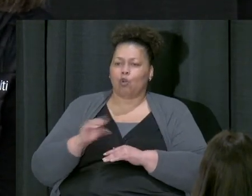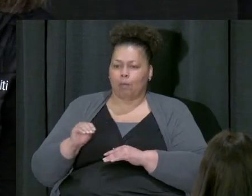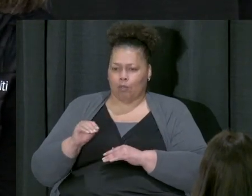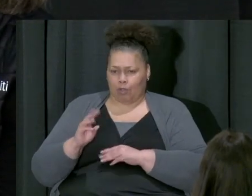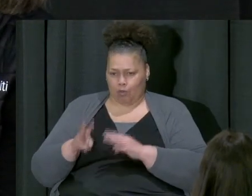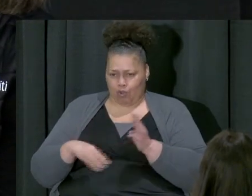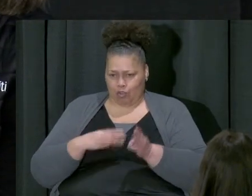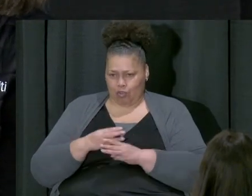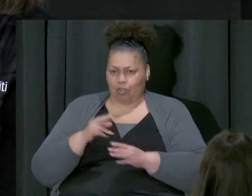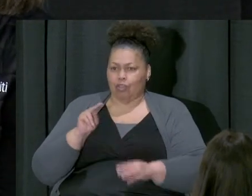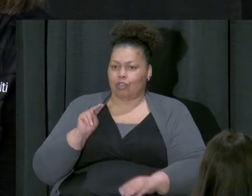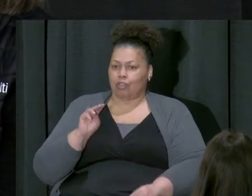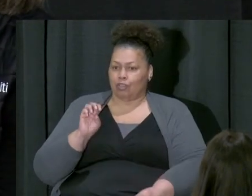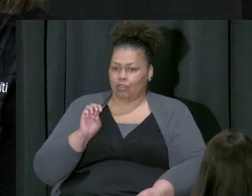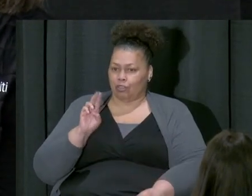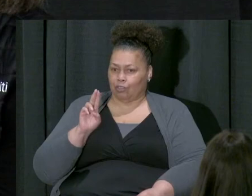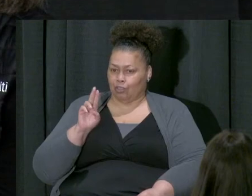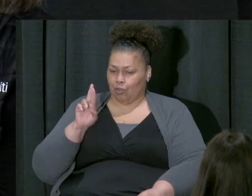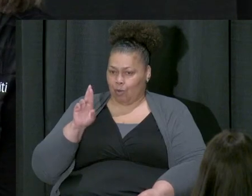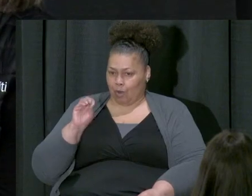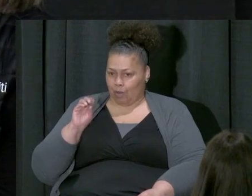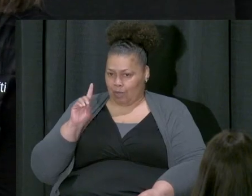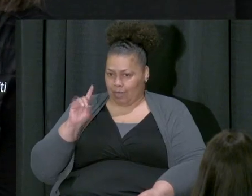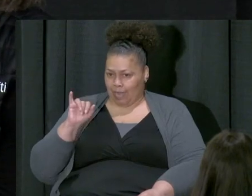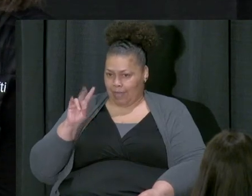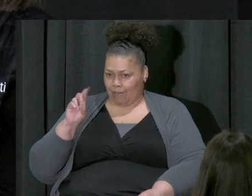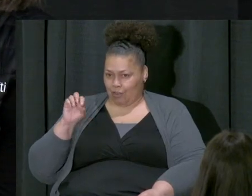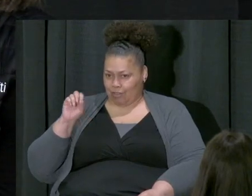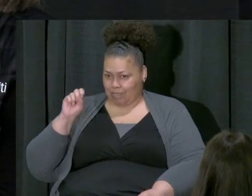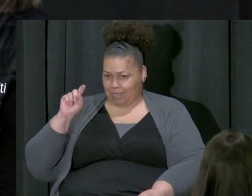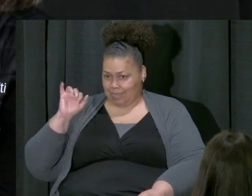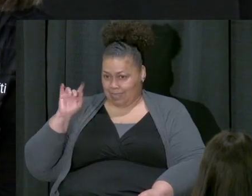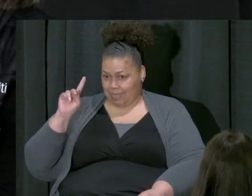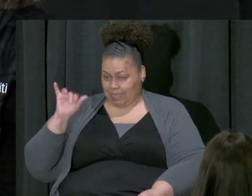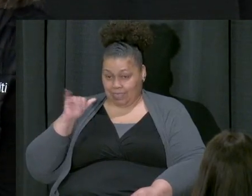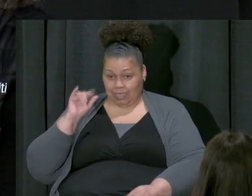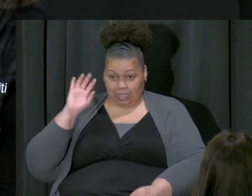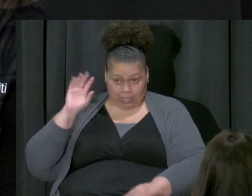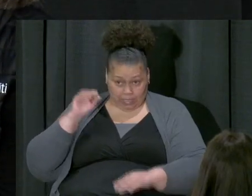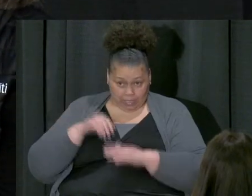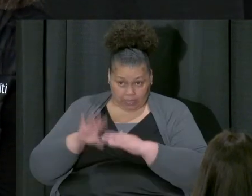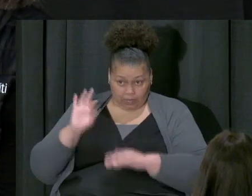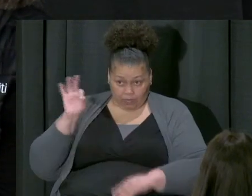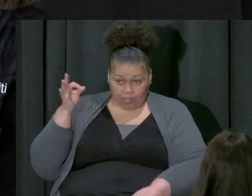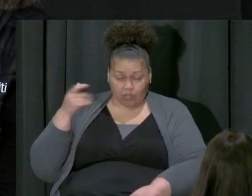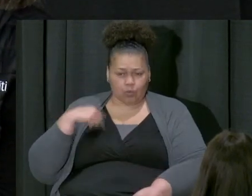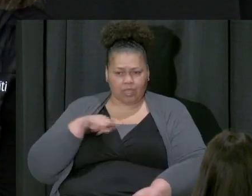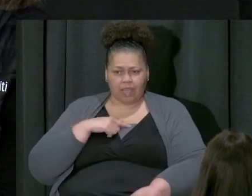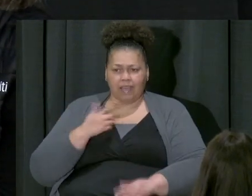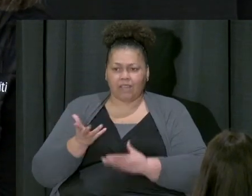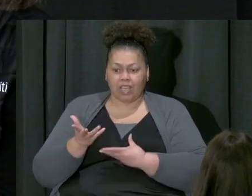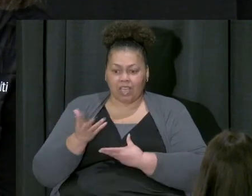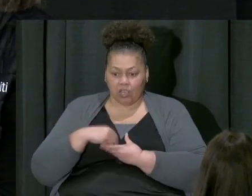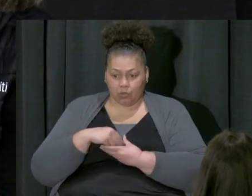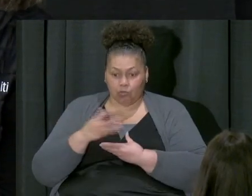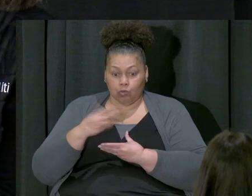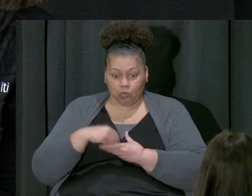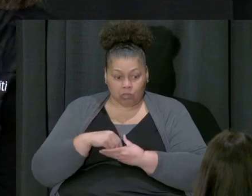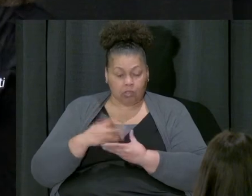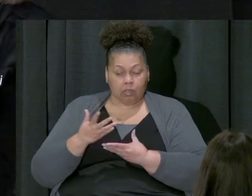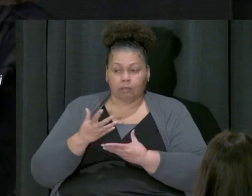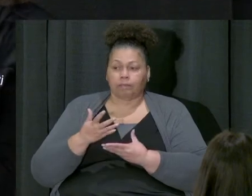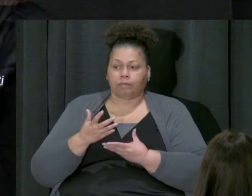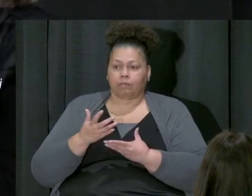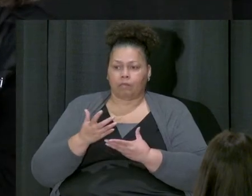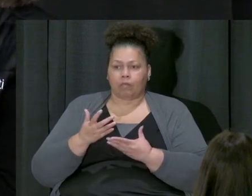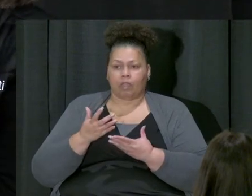Neurodiversity. In France, we do have inclusion laws that ask companies